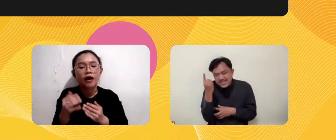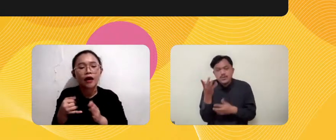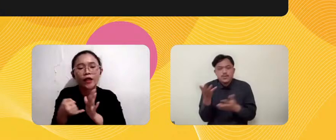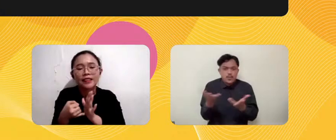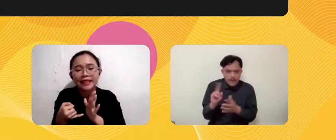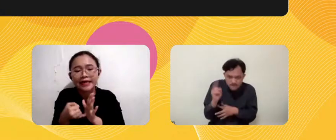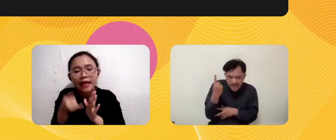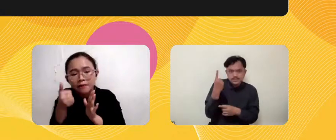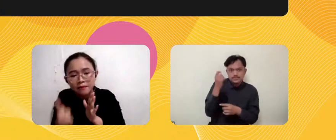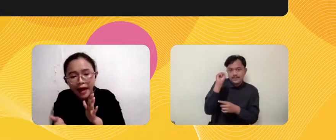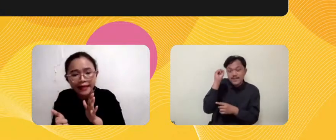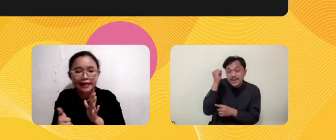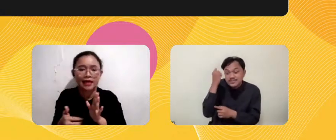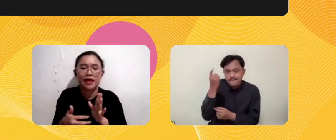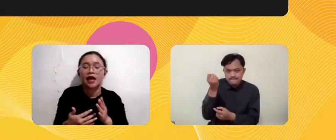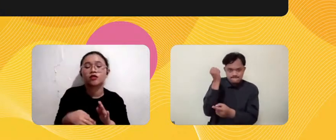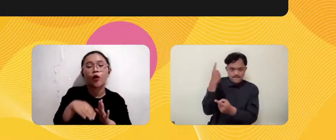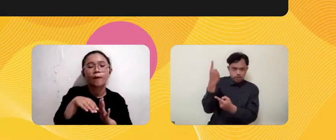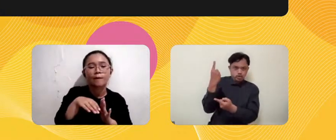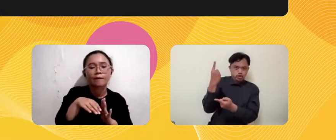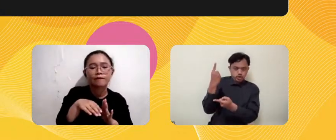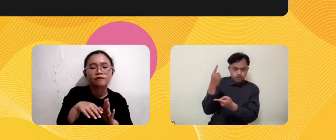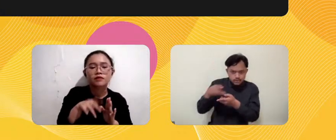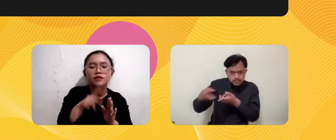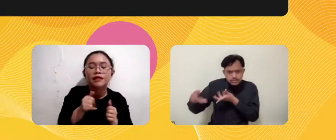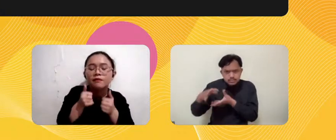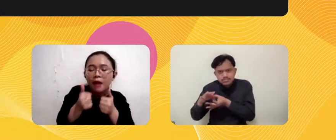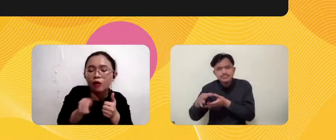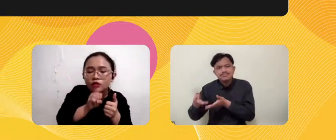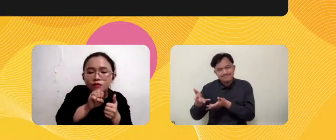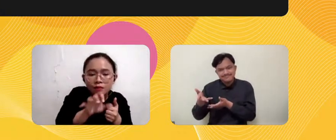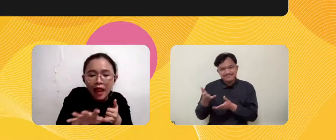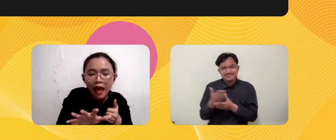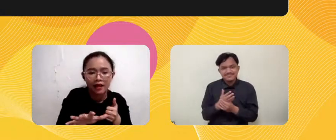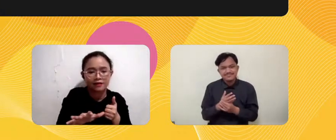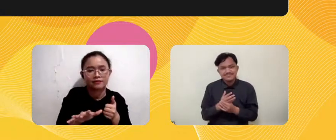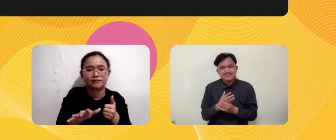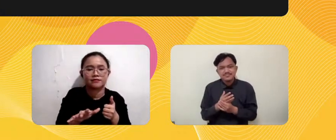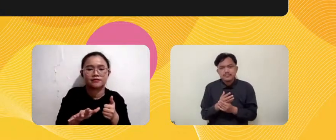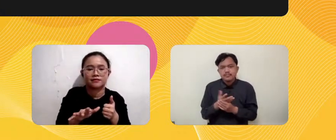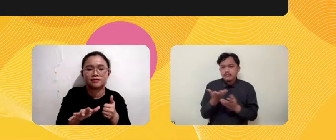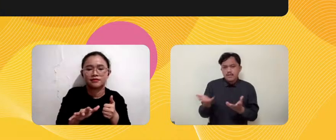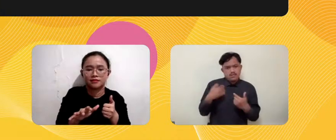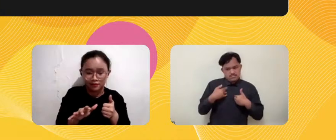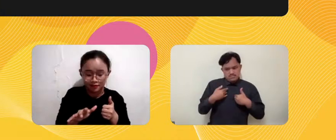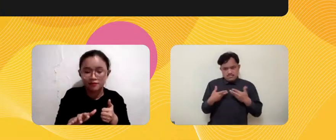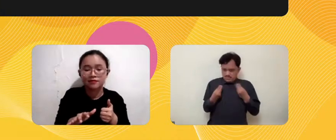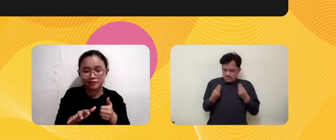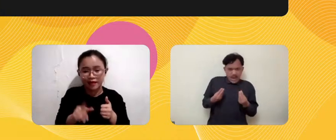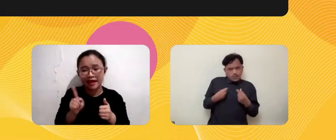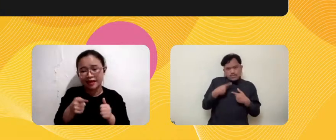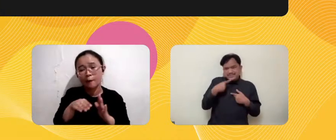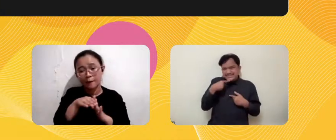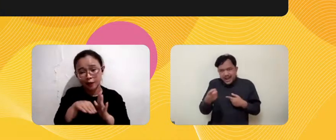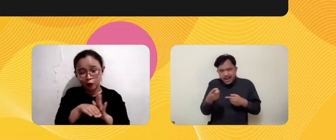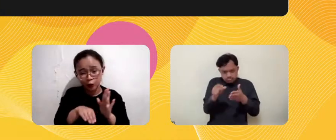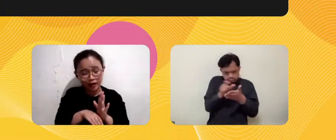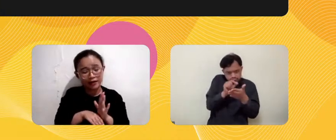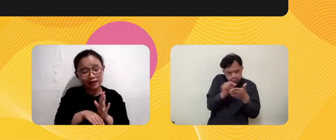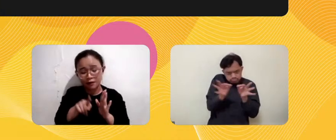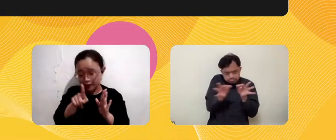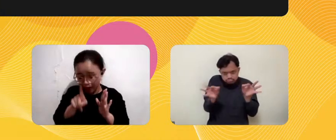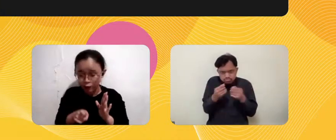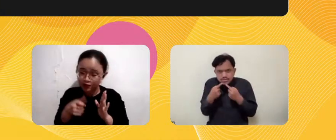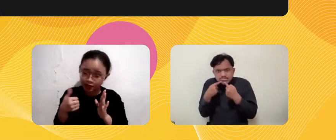the norms and the rights before we are going to have our content. And the most important thing